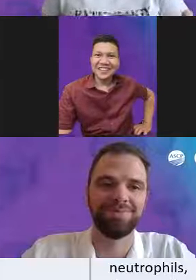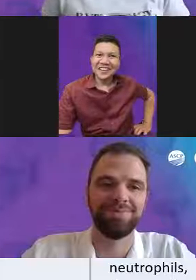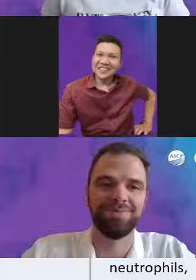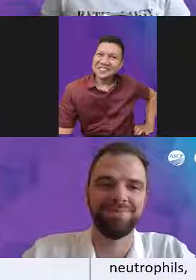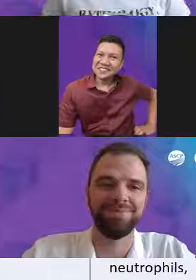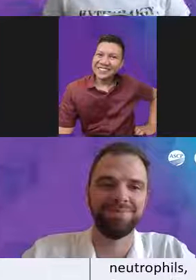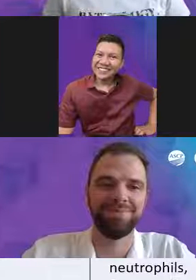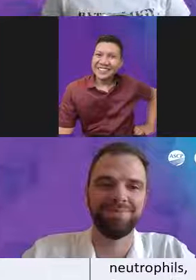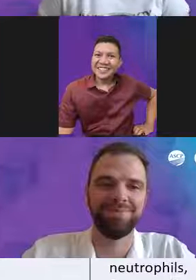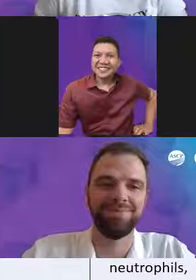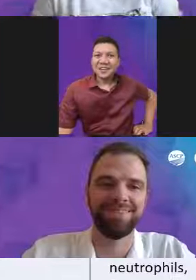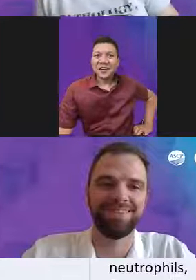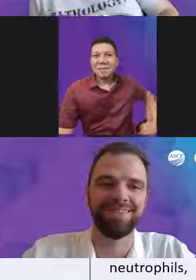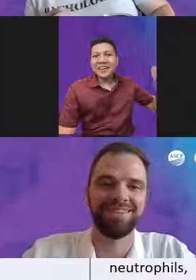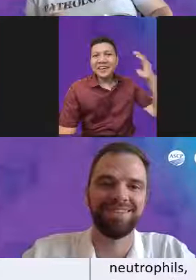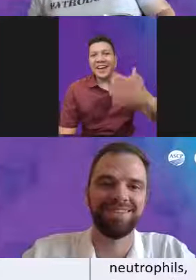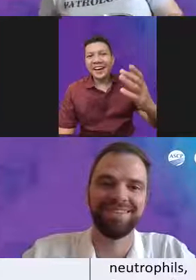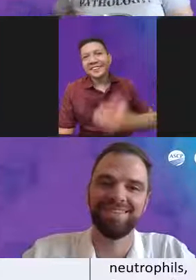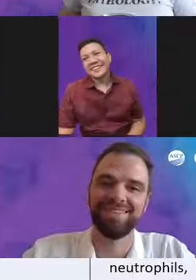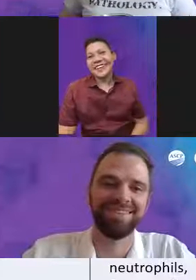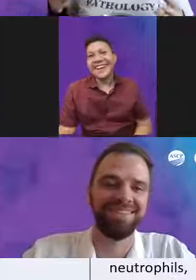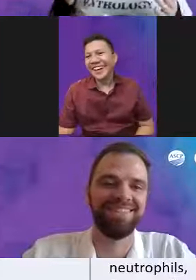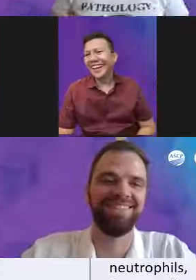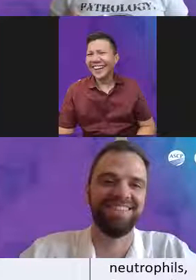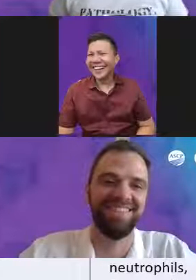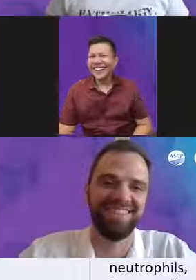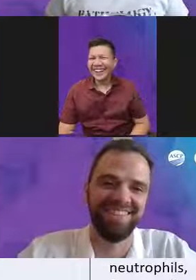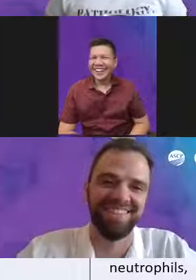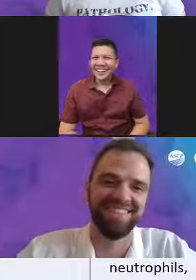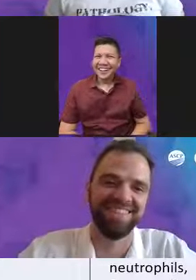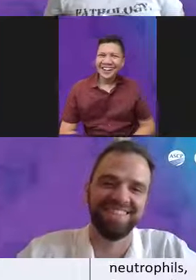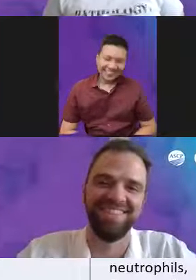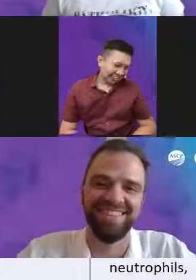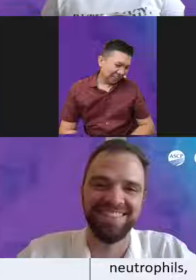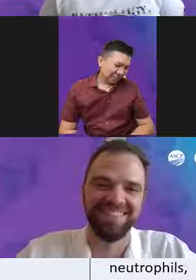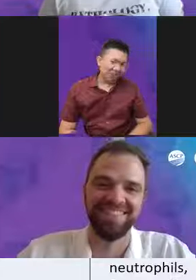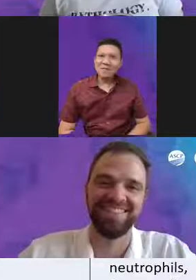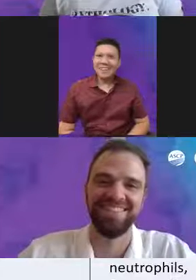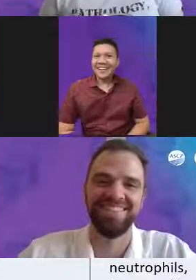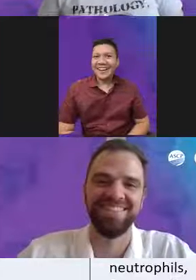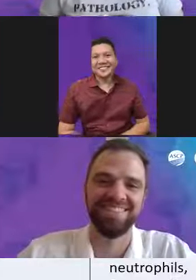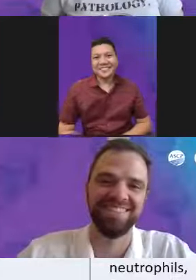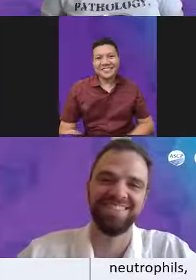with 26. What? Coming in hot. Oh, my goodness.